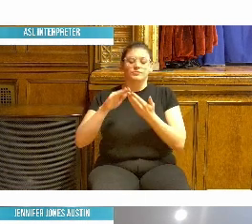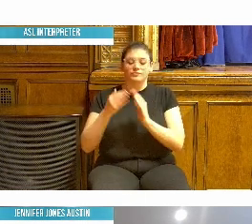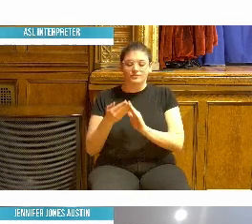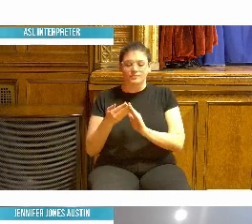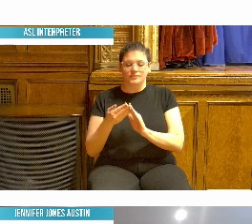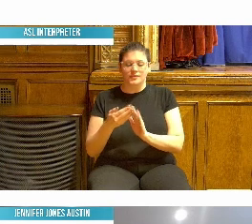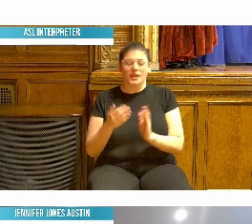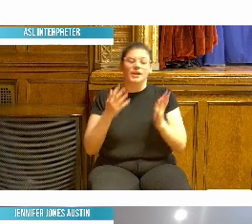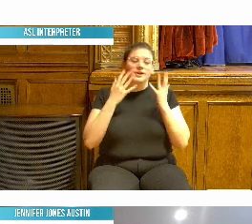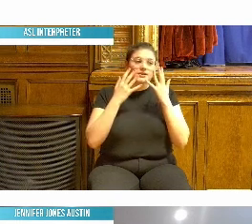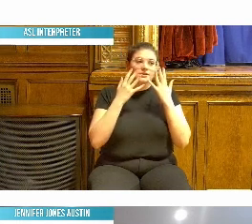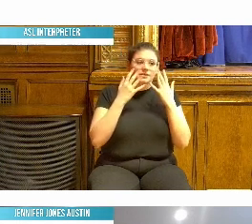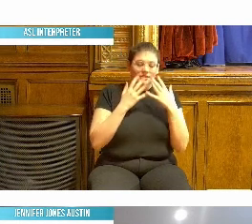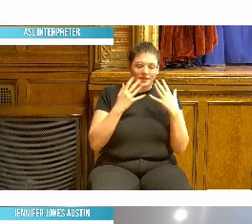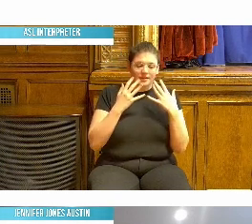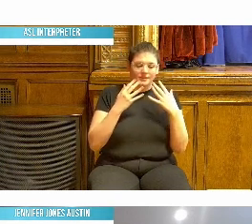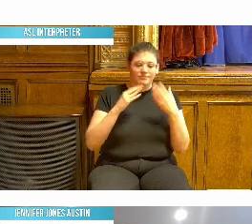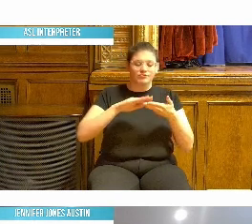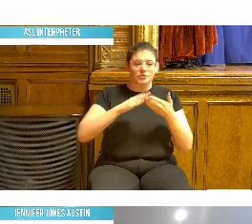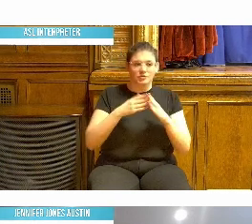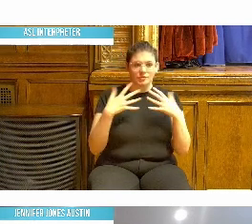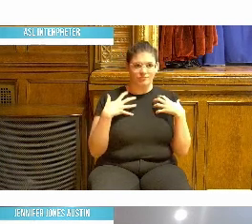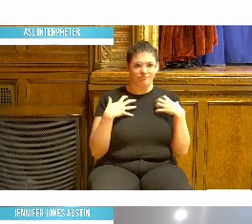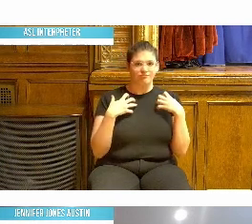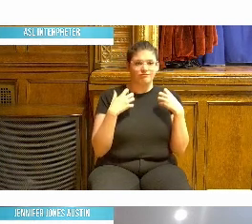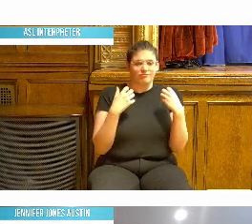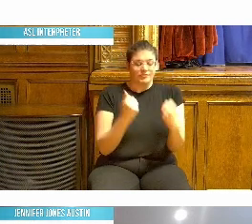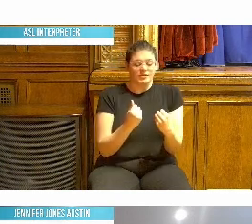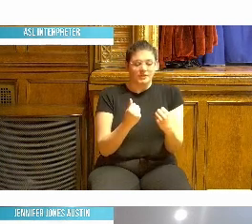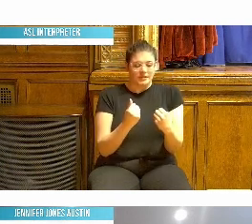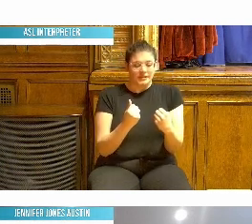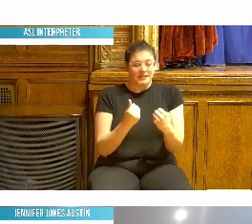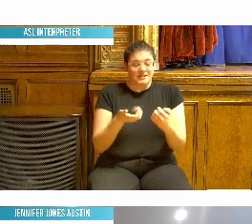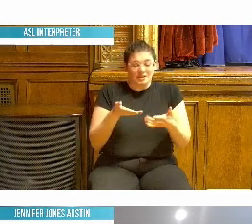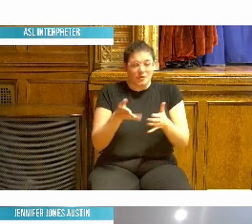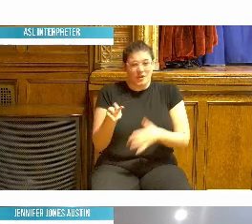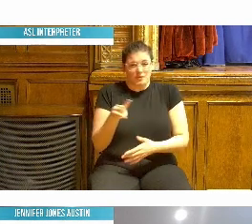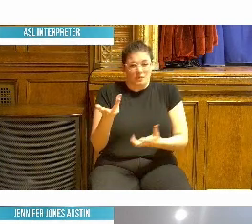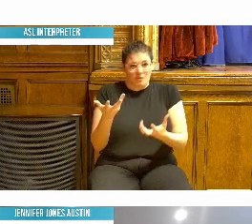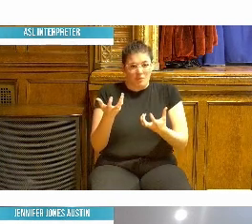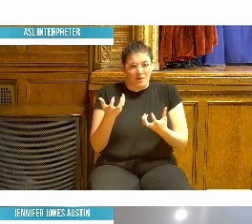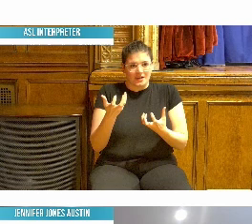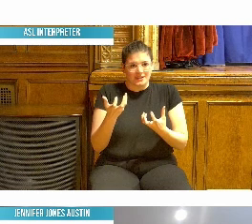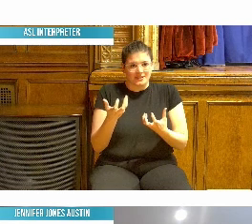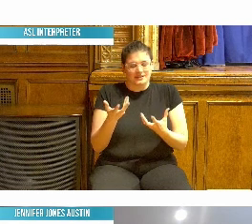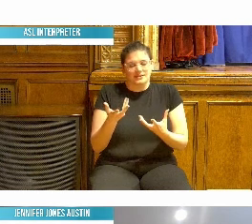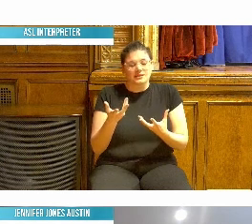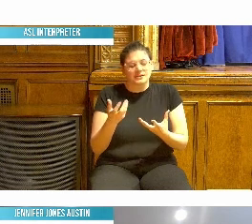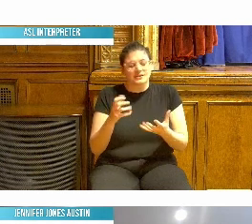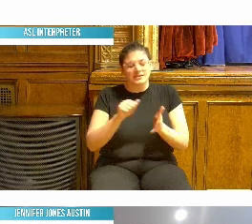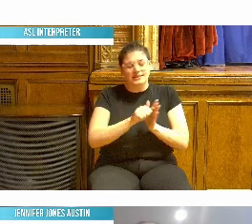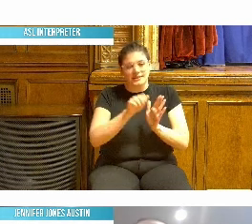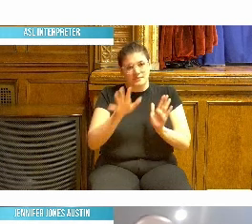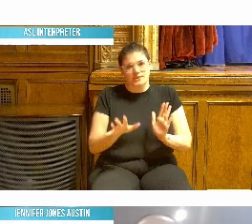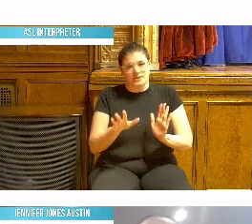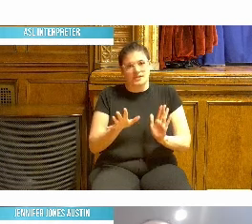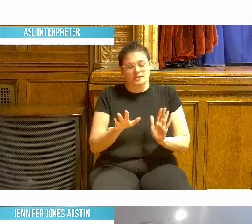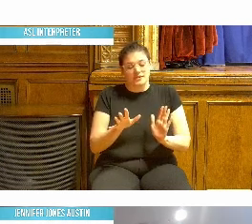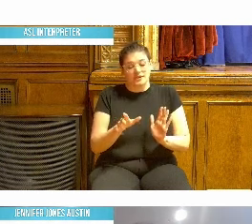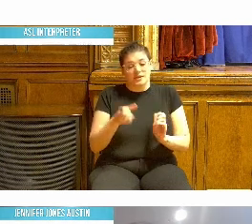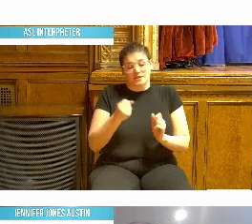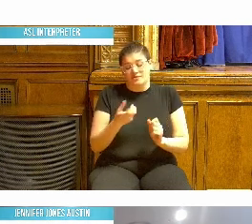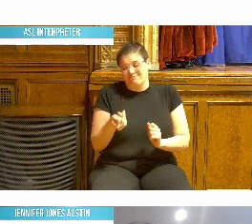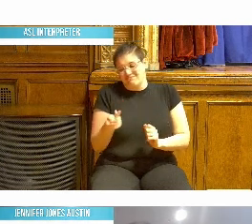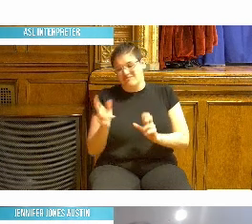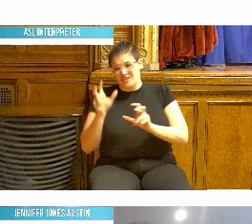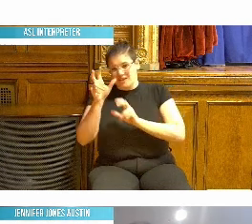our neighborhoods in the way that we want it is very expensive, and it's not the most appealing for some investors, right? To be able